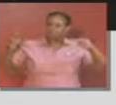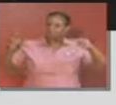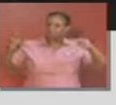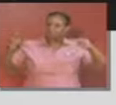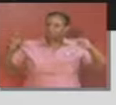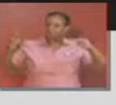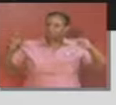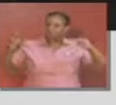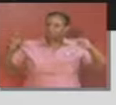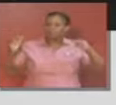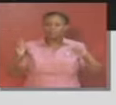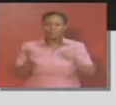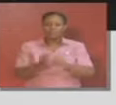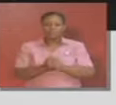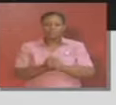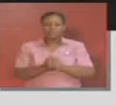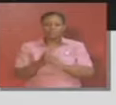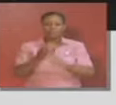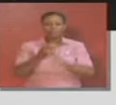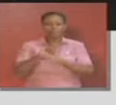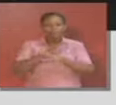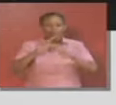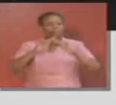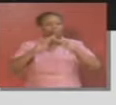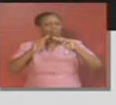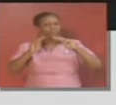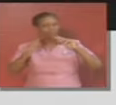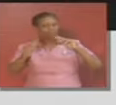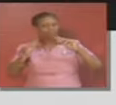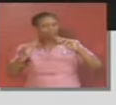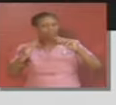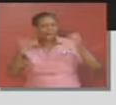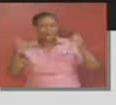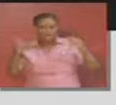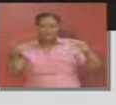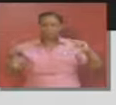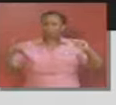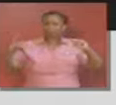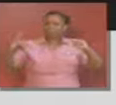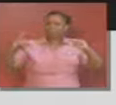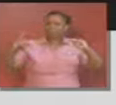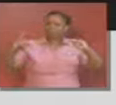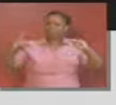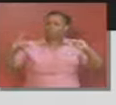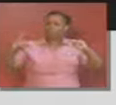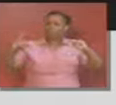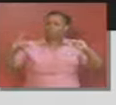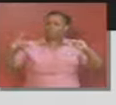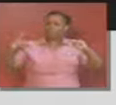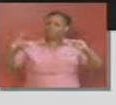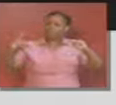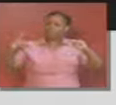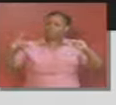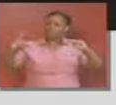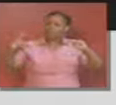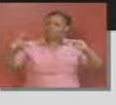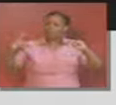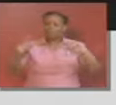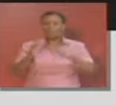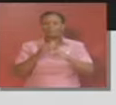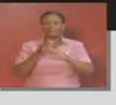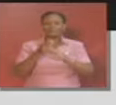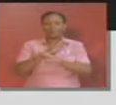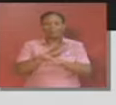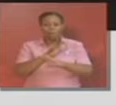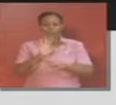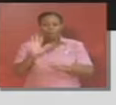the downward trend that we were looking at before. So whereas we would have had a rolling average that would have been about